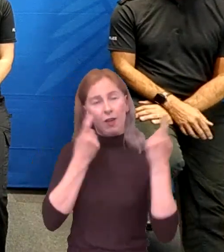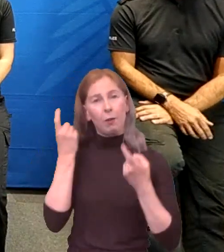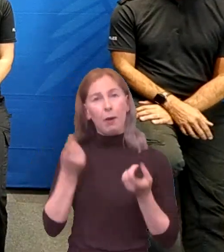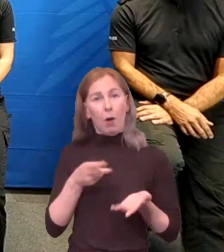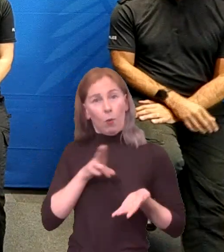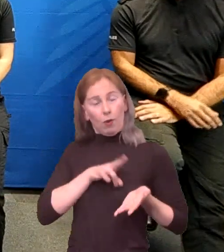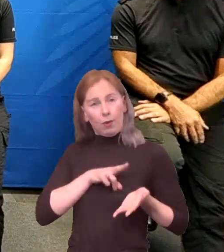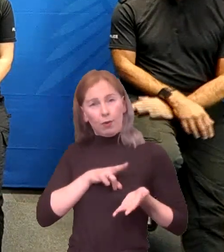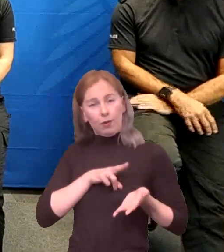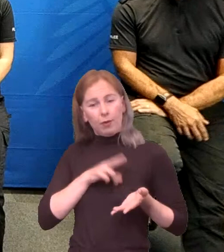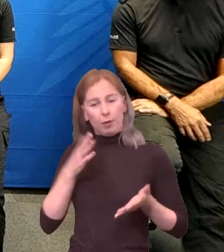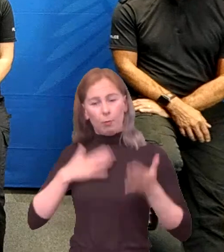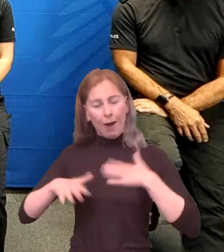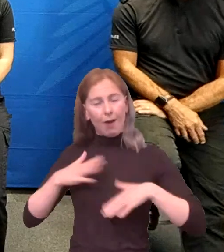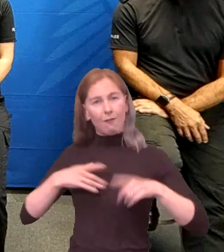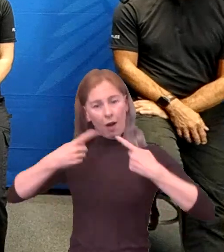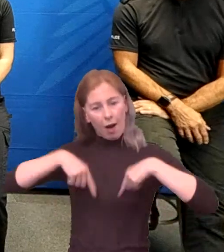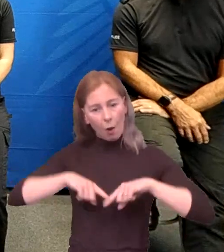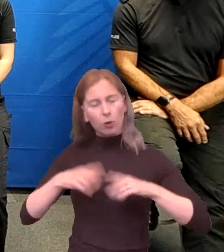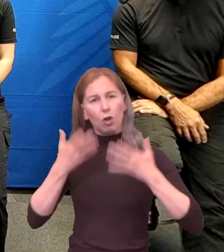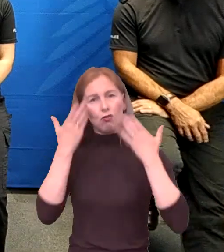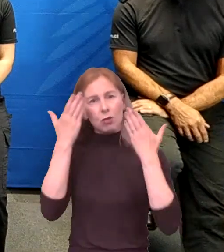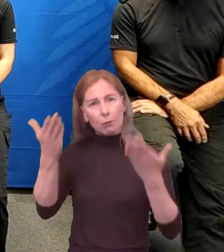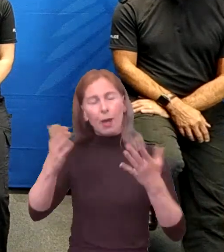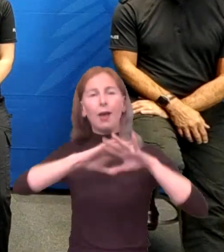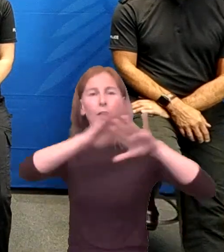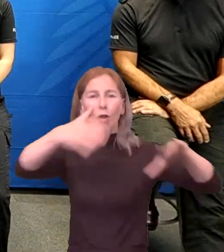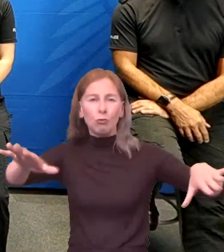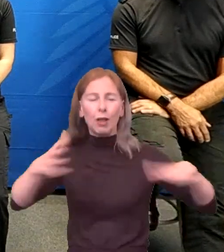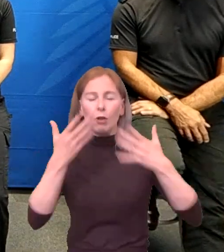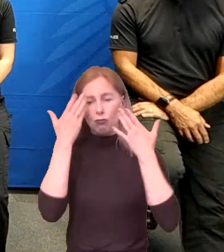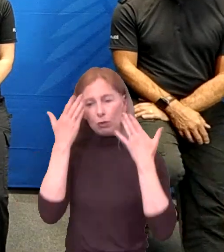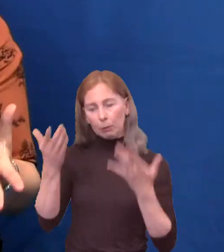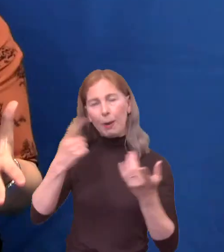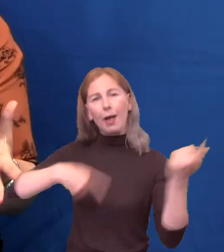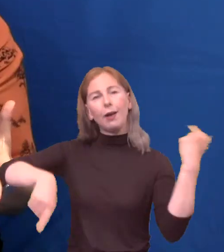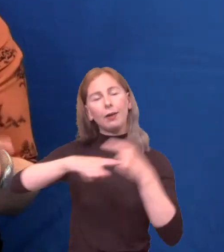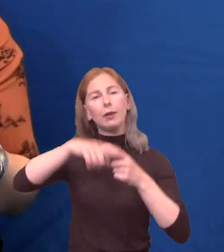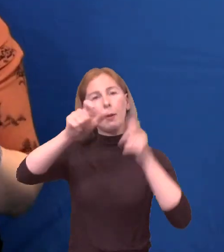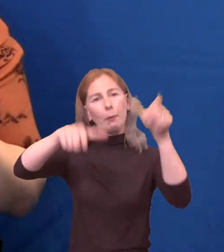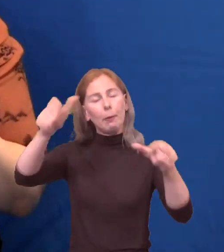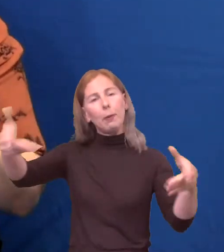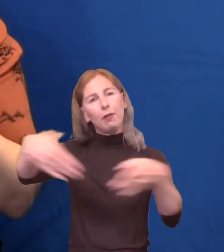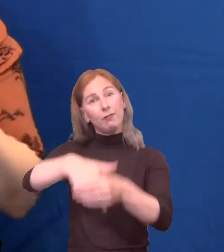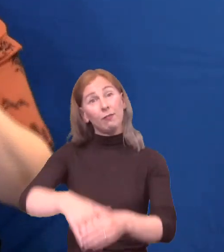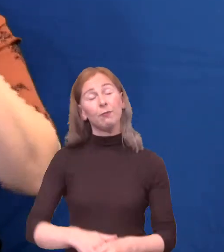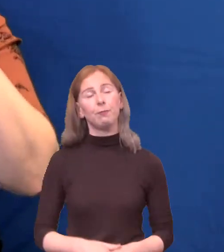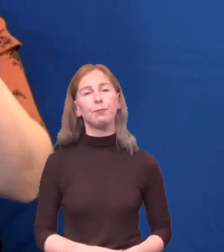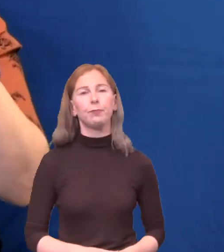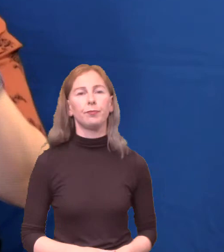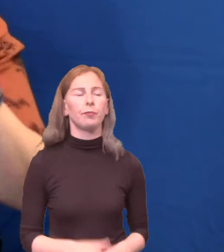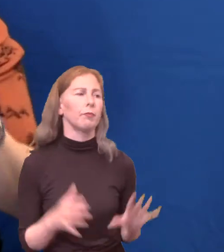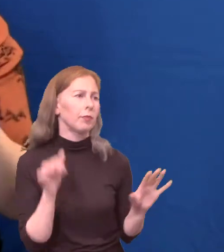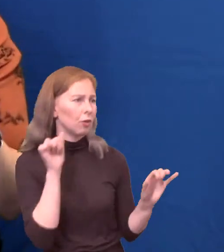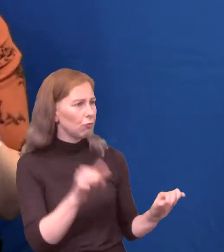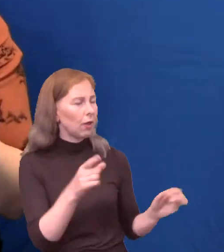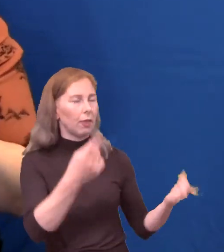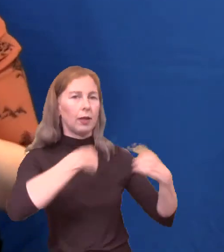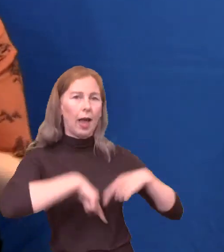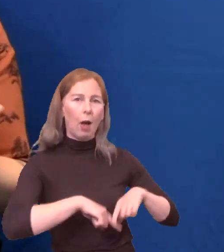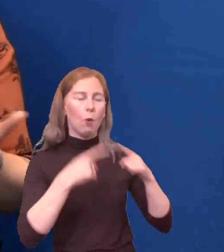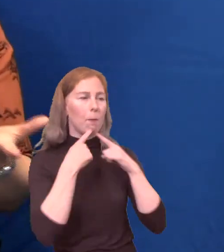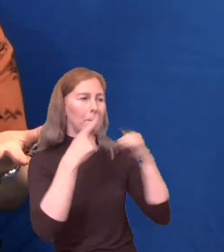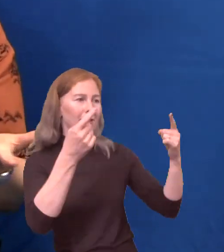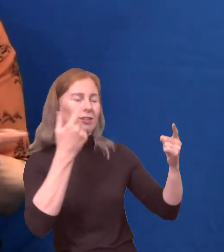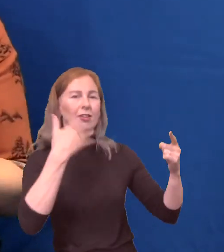Yeah, to respect, protect and enjoy the countryside, which is something we put in a lot of our messaging, certainly online, to try and help sort of stick that in your mind, because